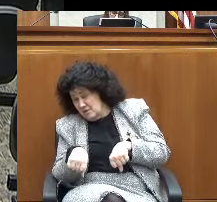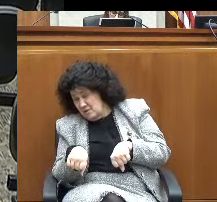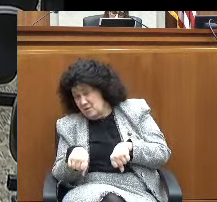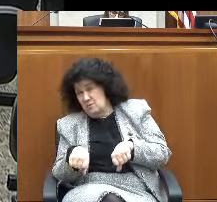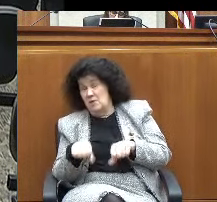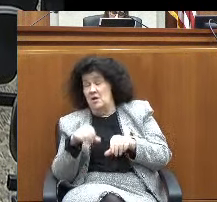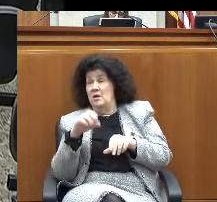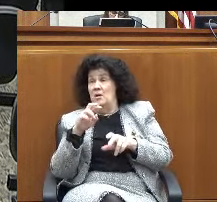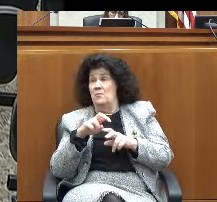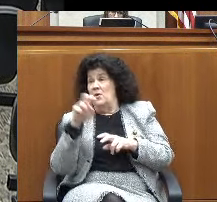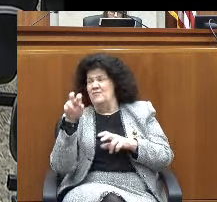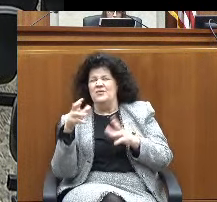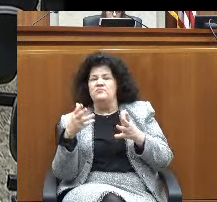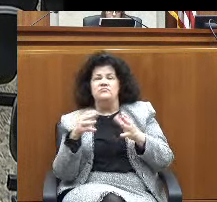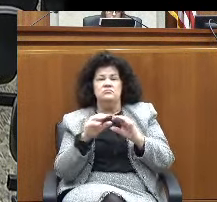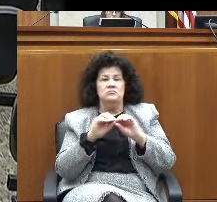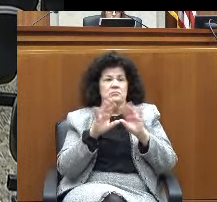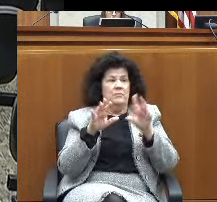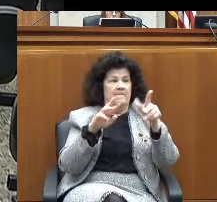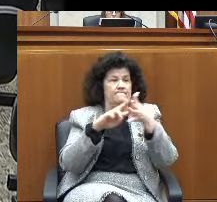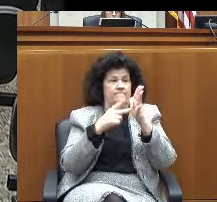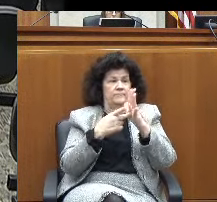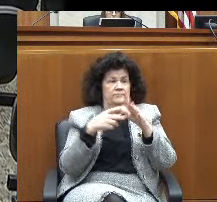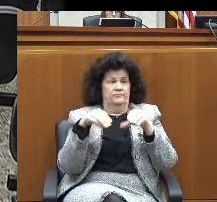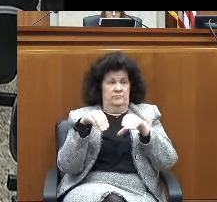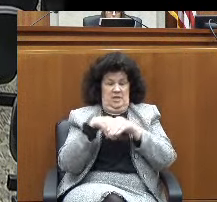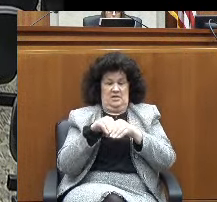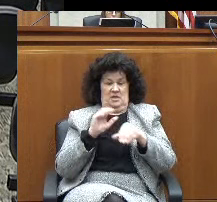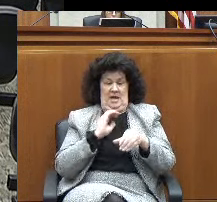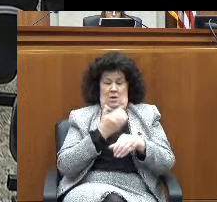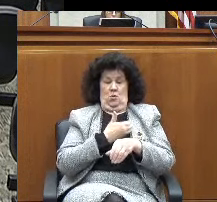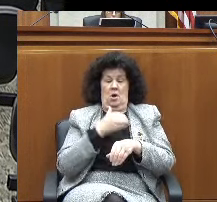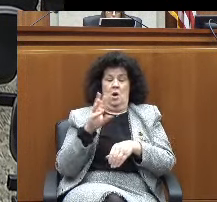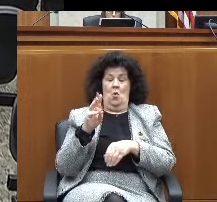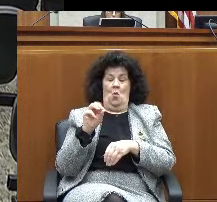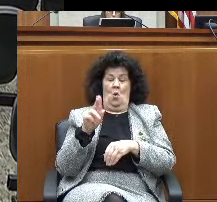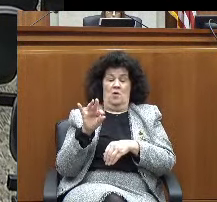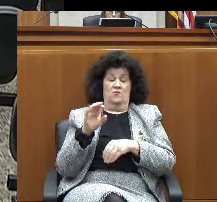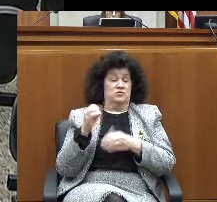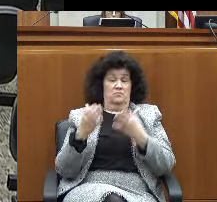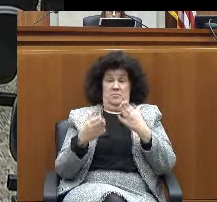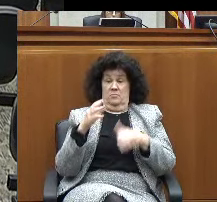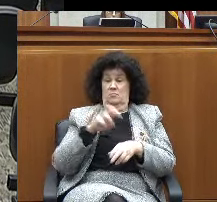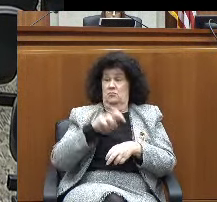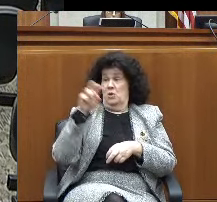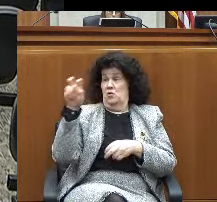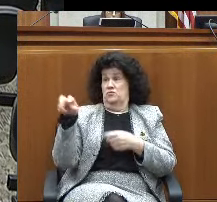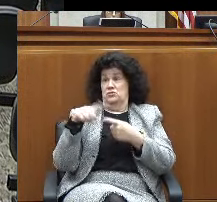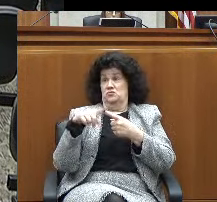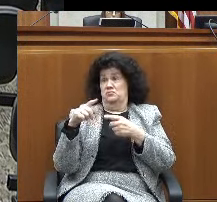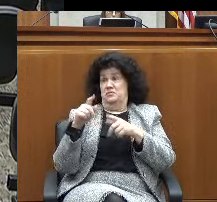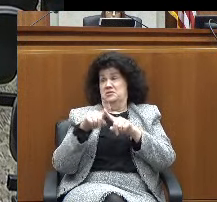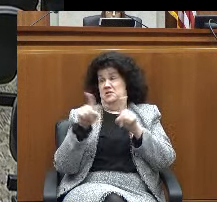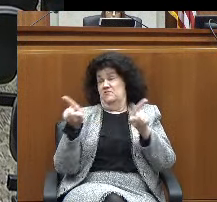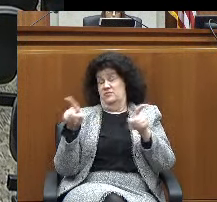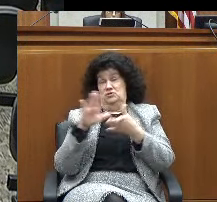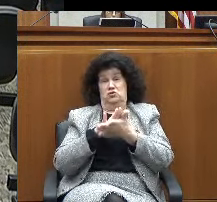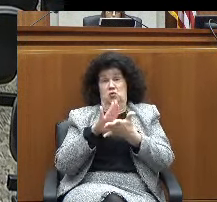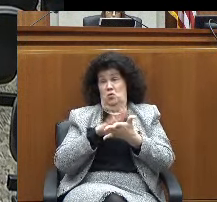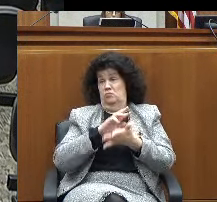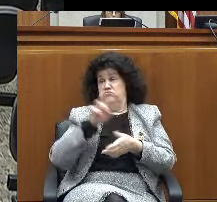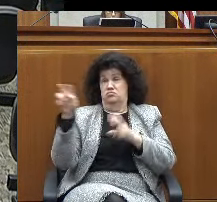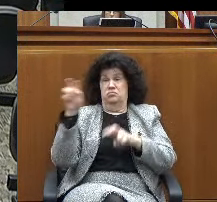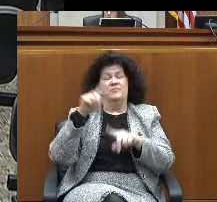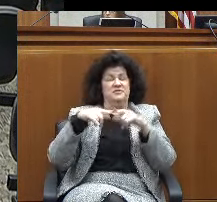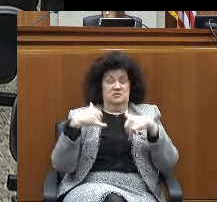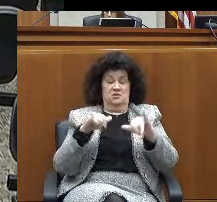retained? Some clarity there. That means that they are in our current workforce. So they may have moved to a different grade or a different subject or school, but they're